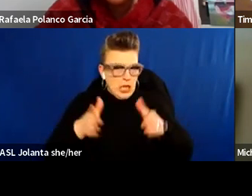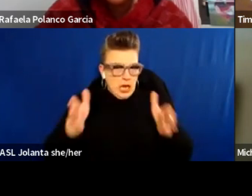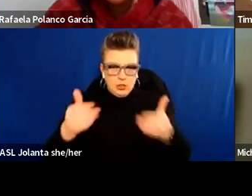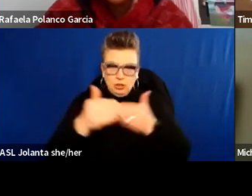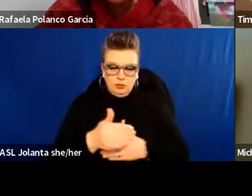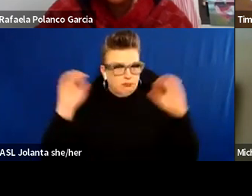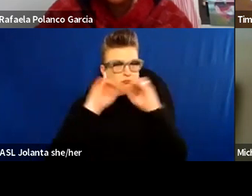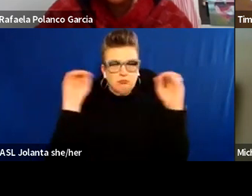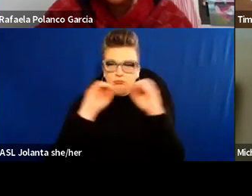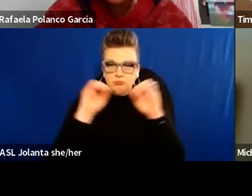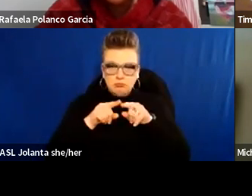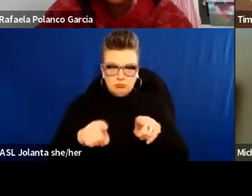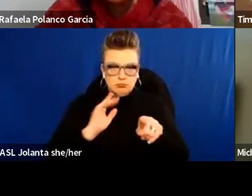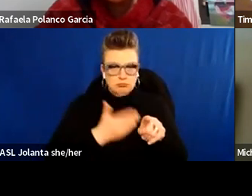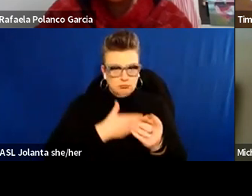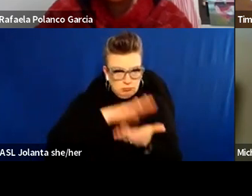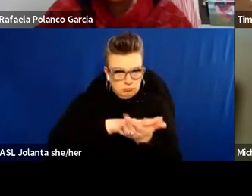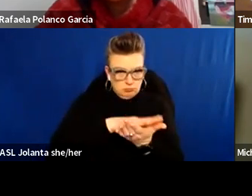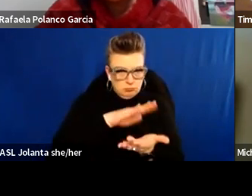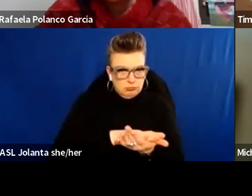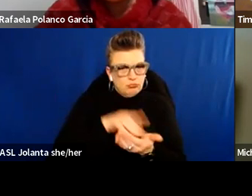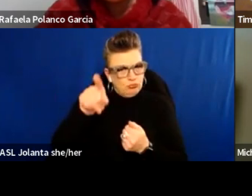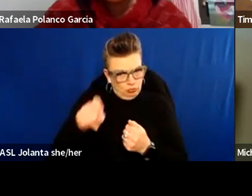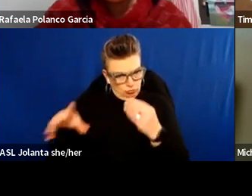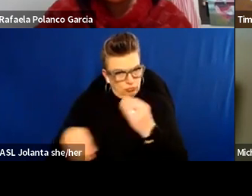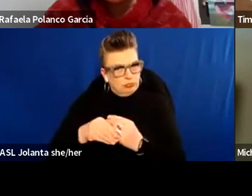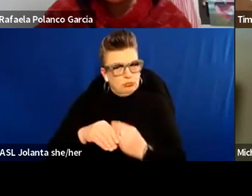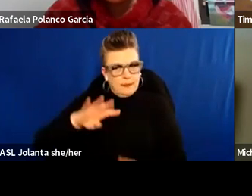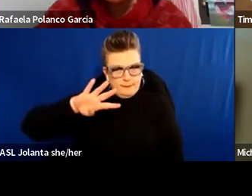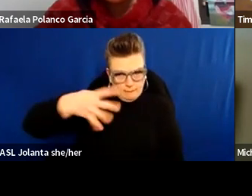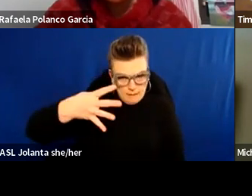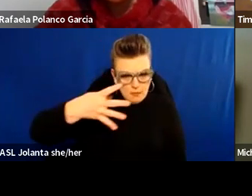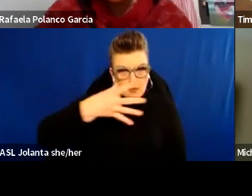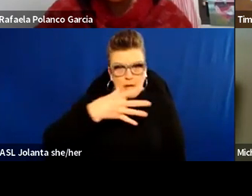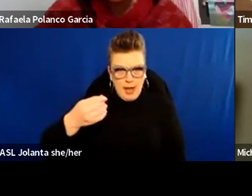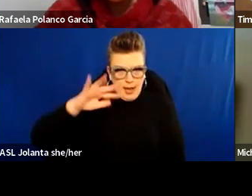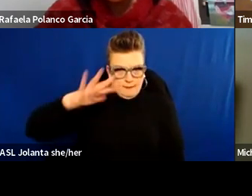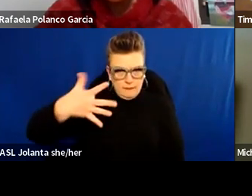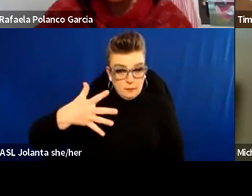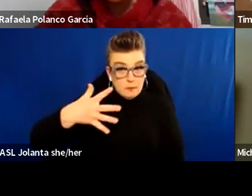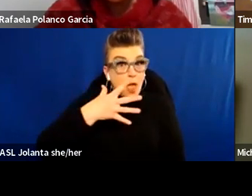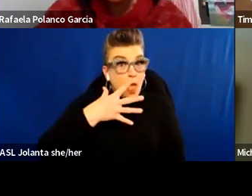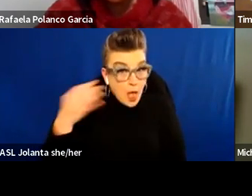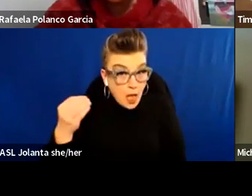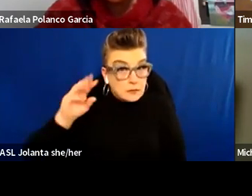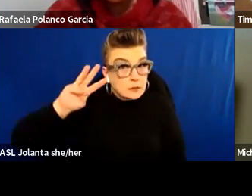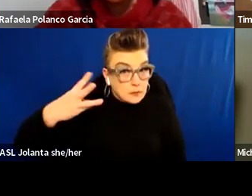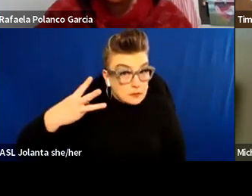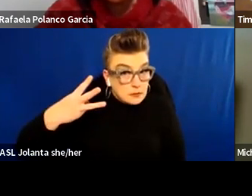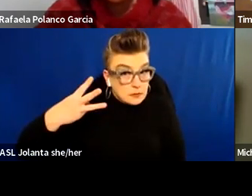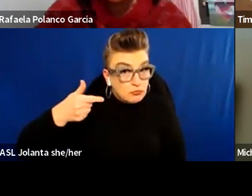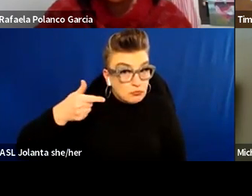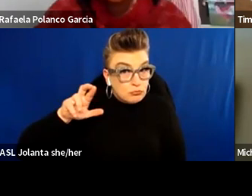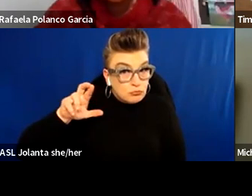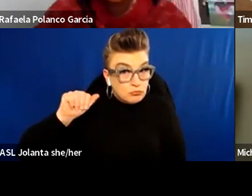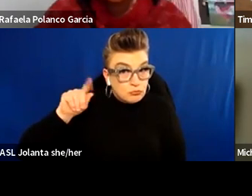school you should add a fourth and 5th and 6th grade so